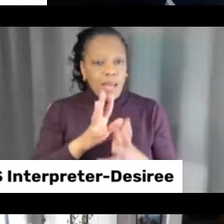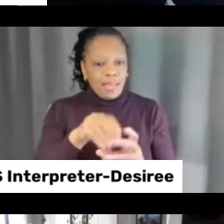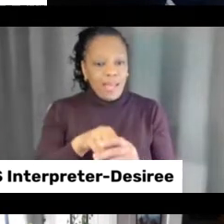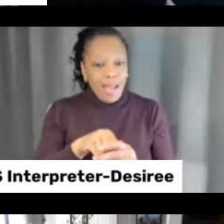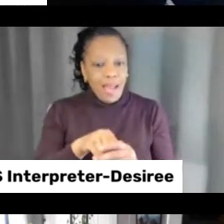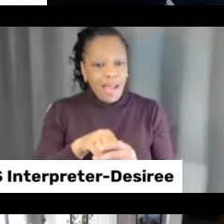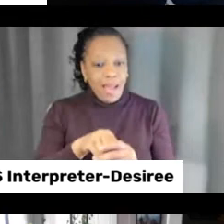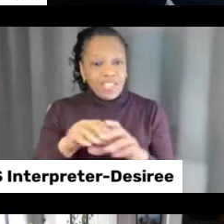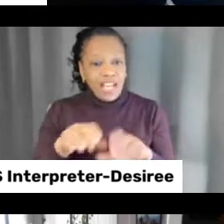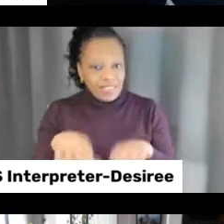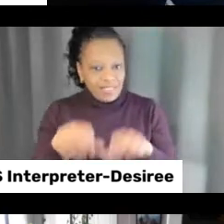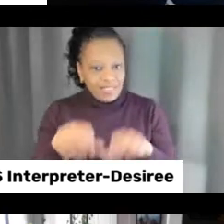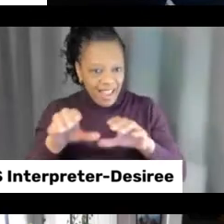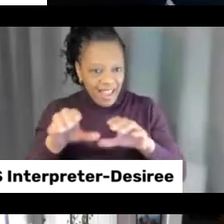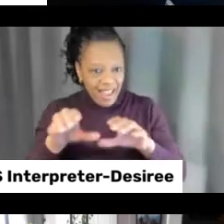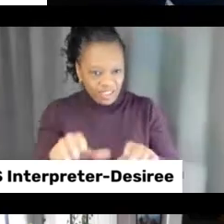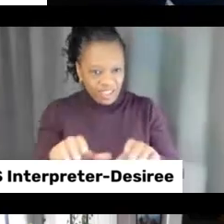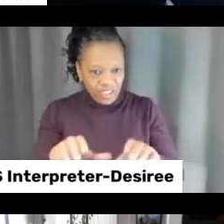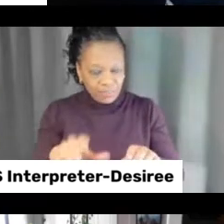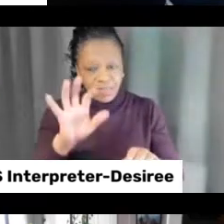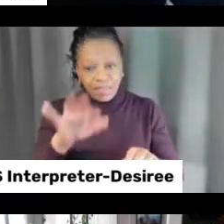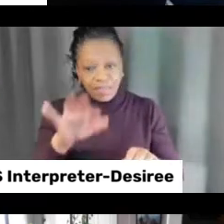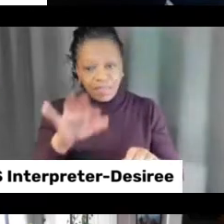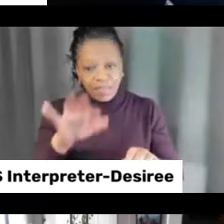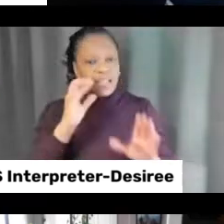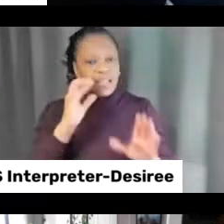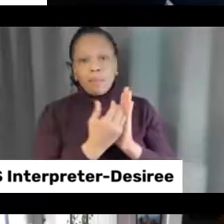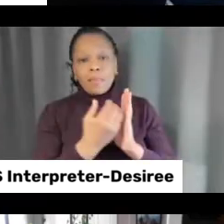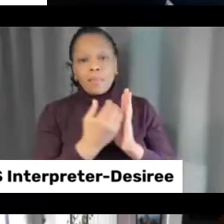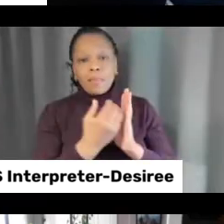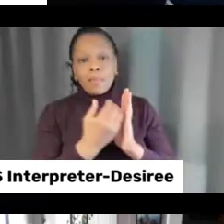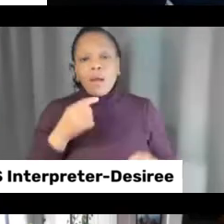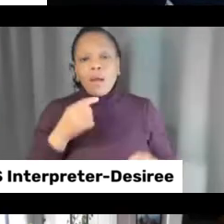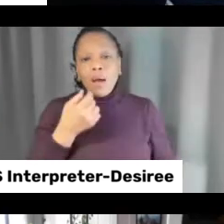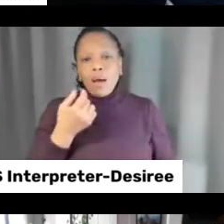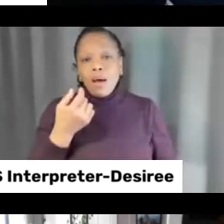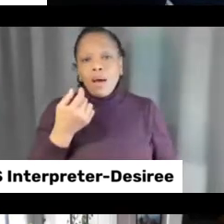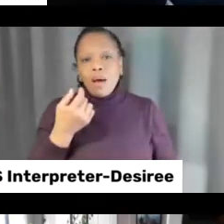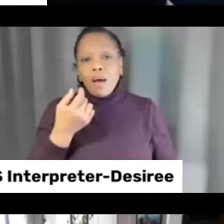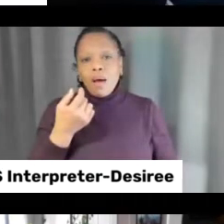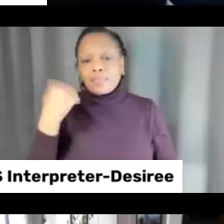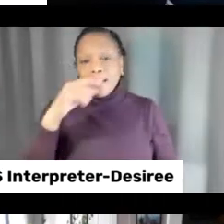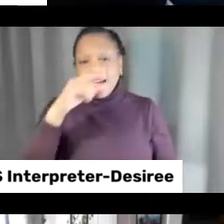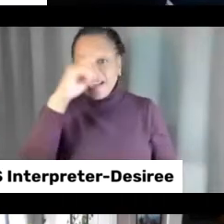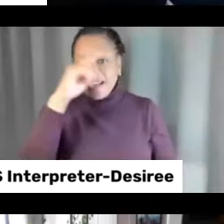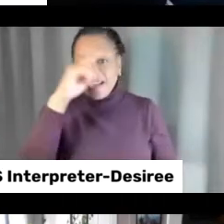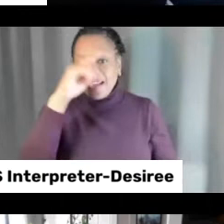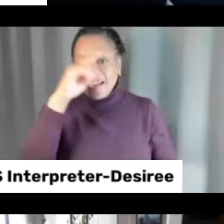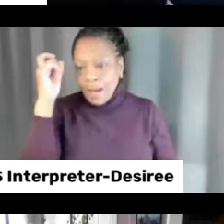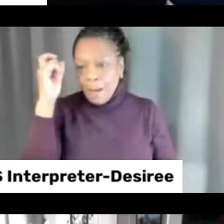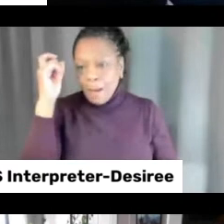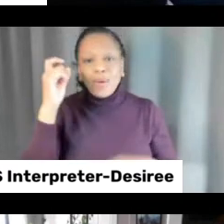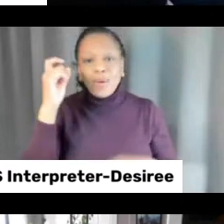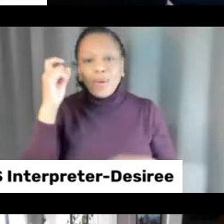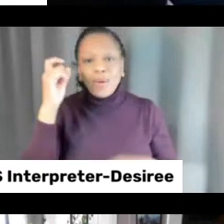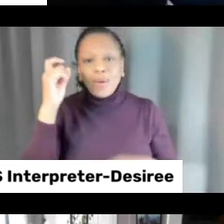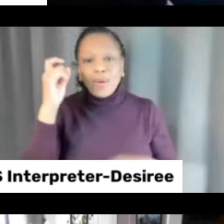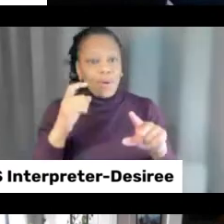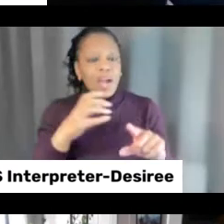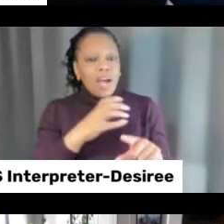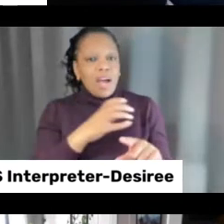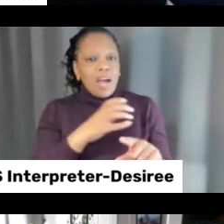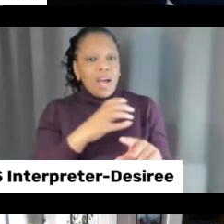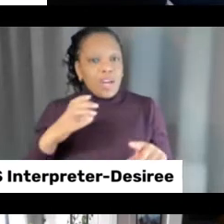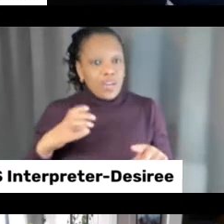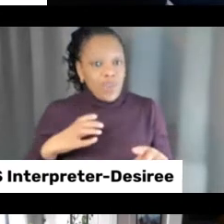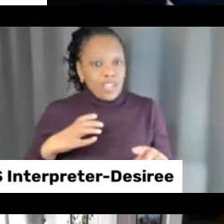This is another photo from another one of the last summer congressional. This was a farmer roundtable with Congressman Rodney